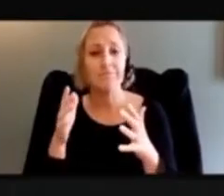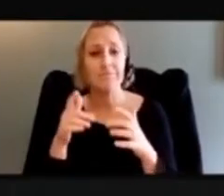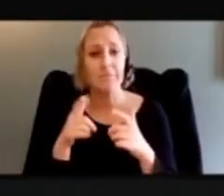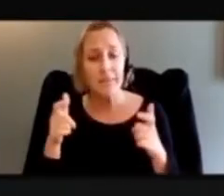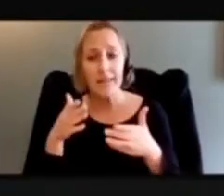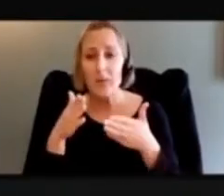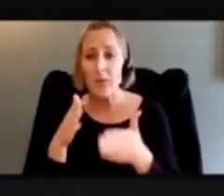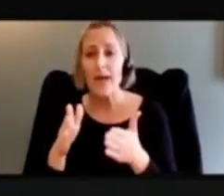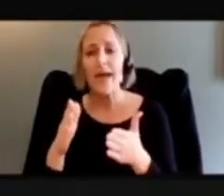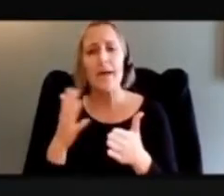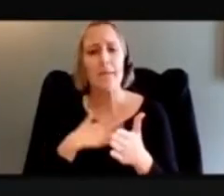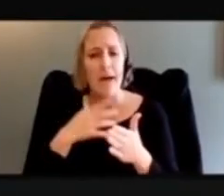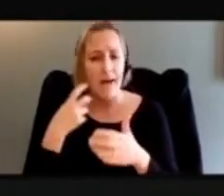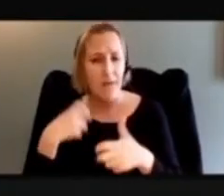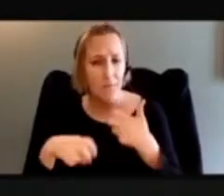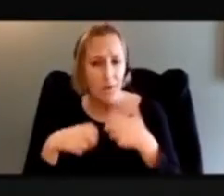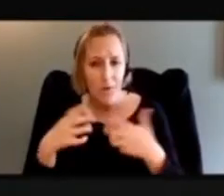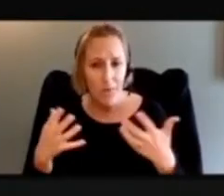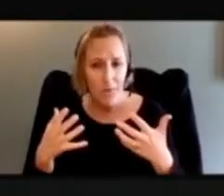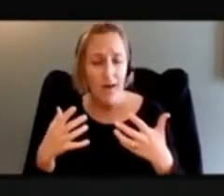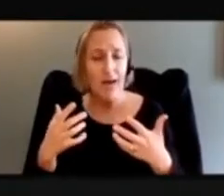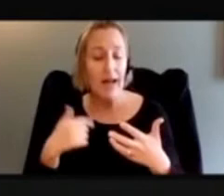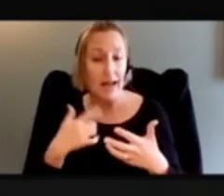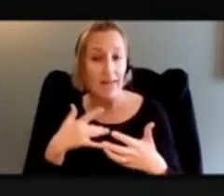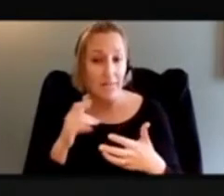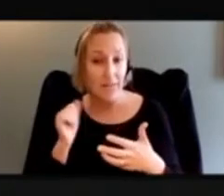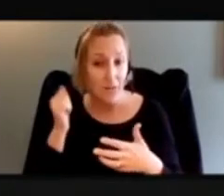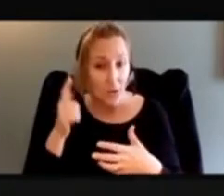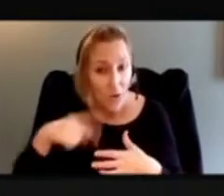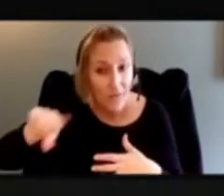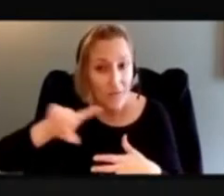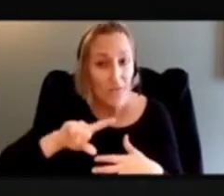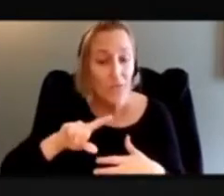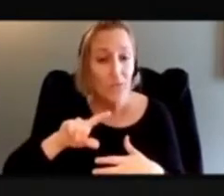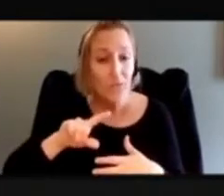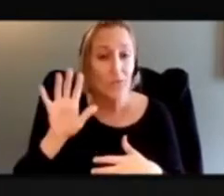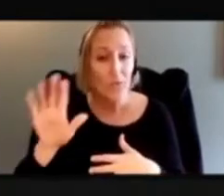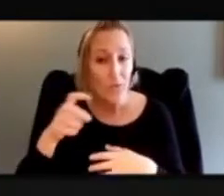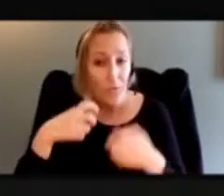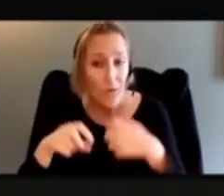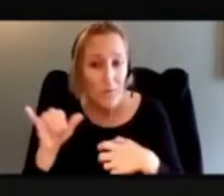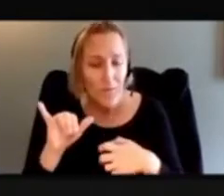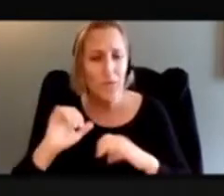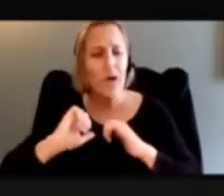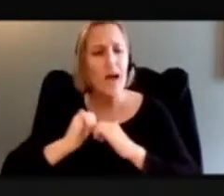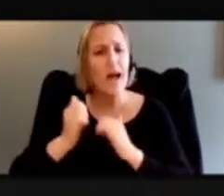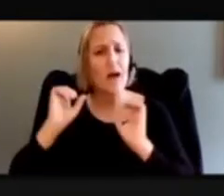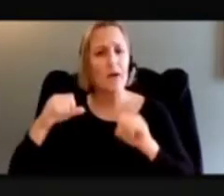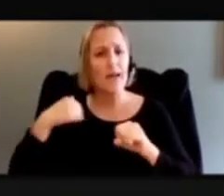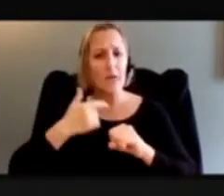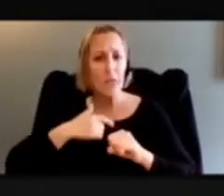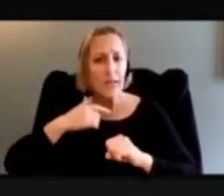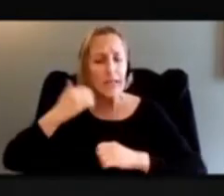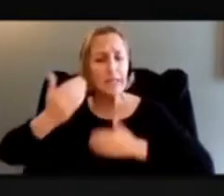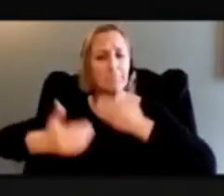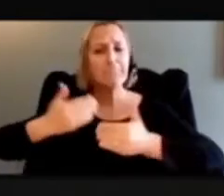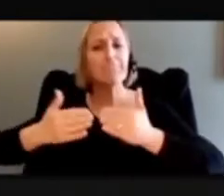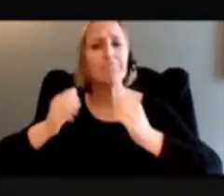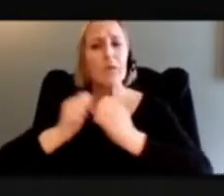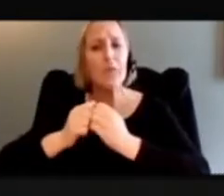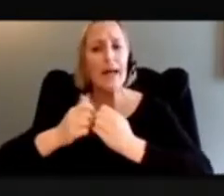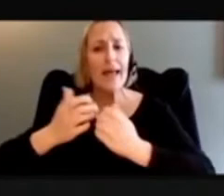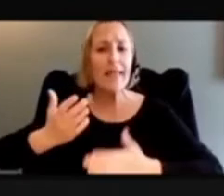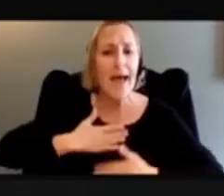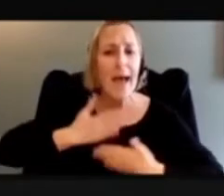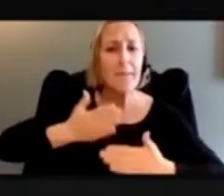I put in front of all of us, is how do we move forward with exuberance, with the happiness and seeing friends